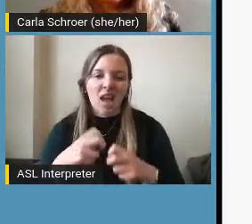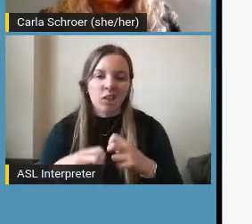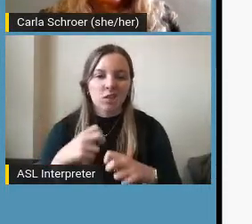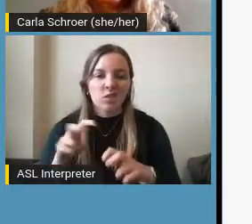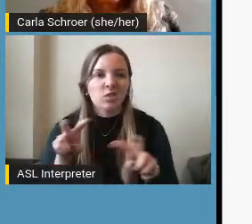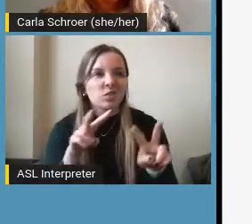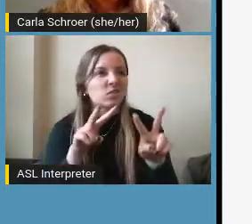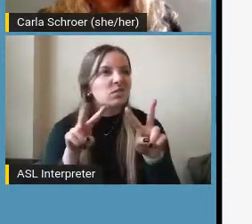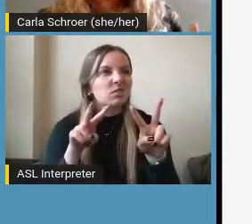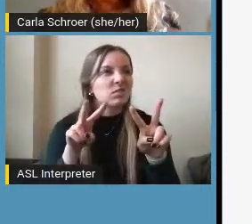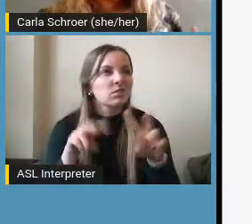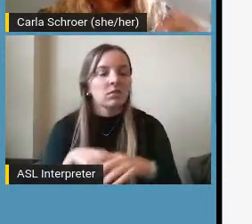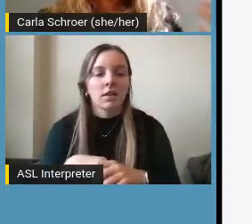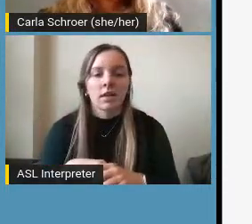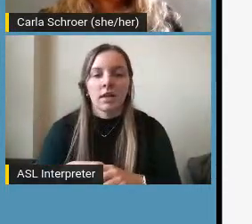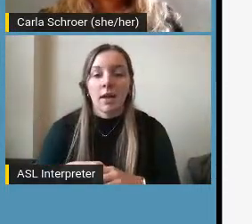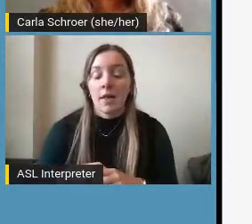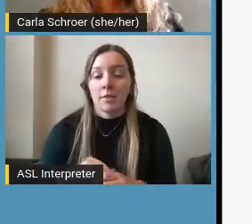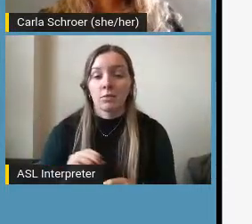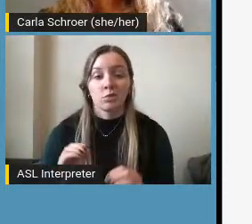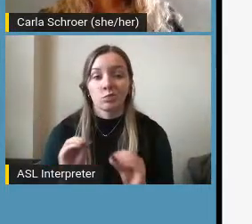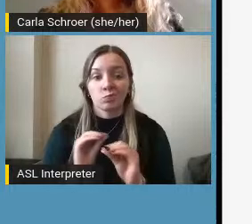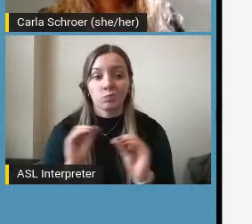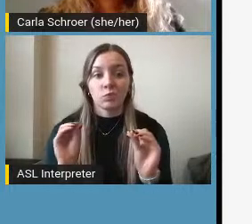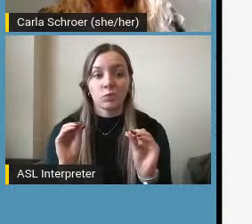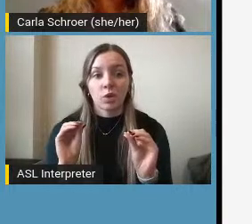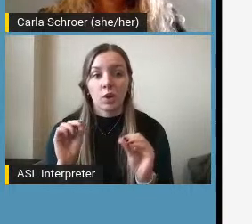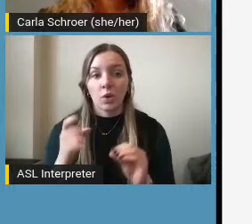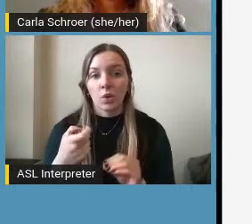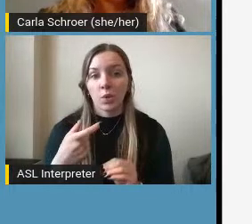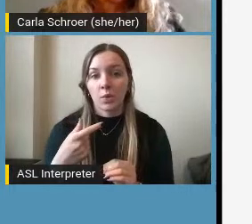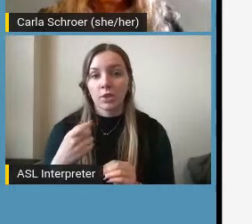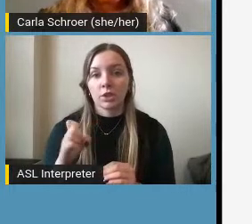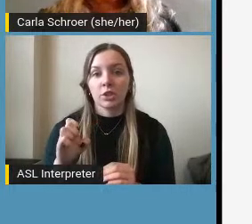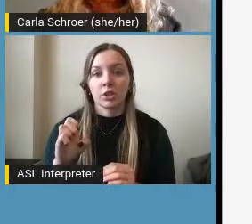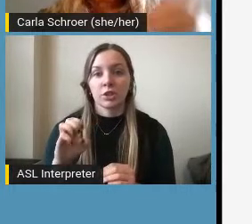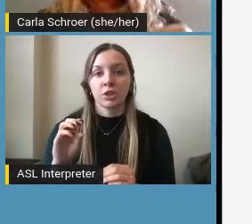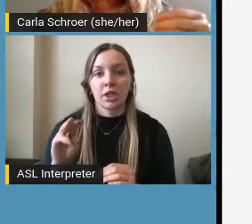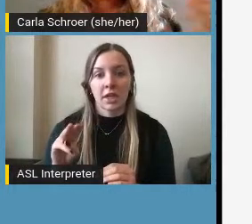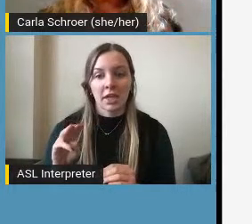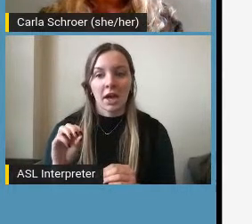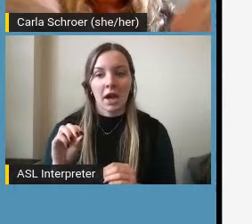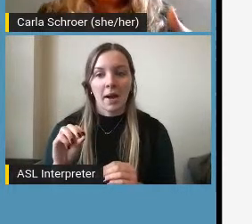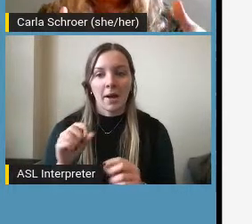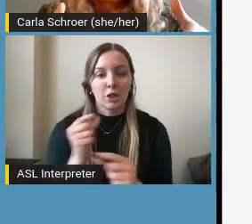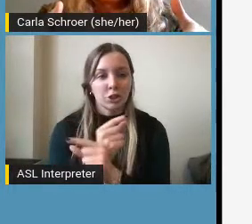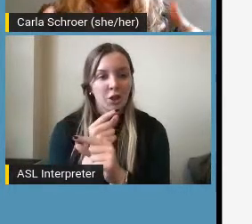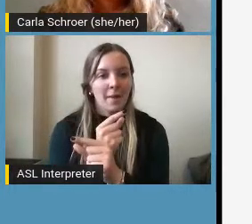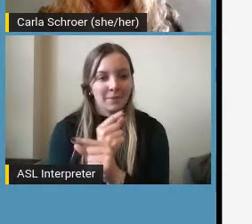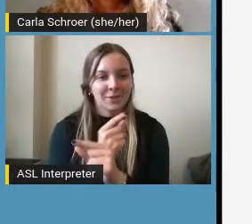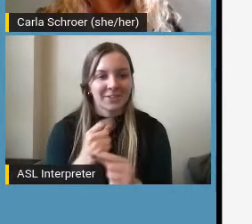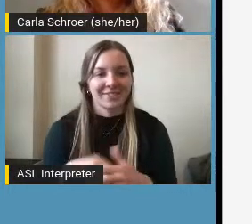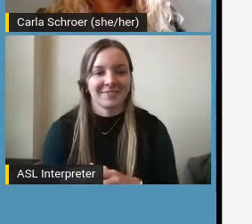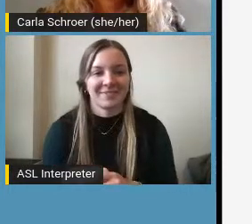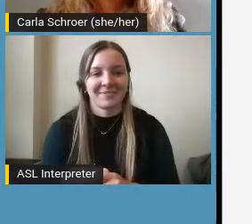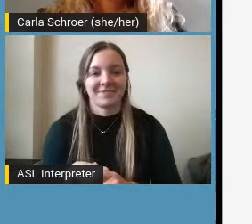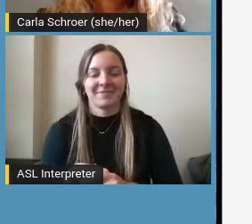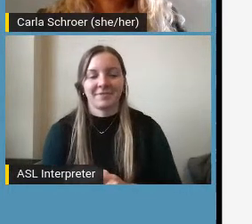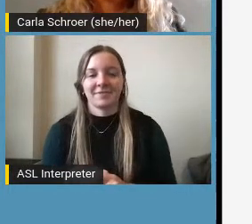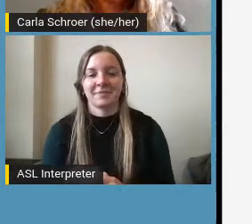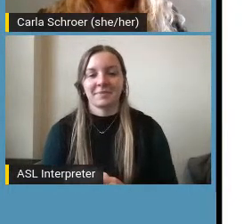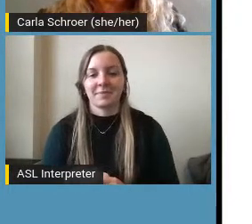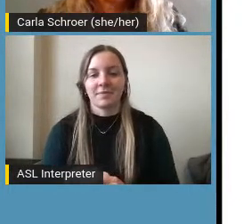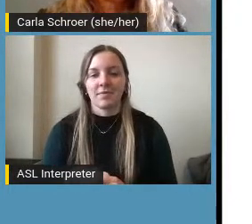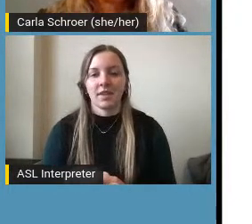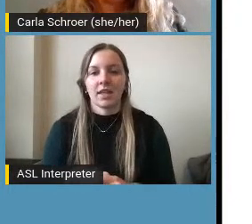no geometry. There's only the images. Another option is we can turn this sort of in on itself, and we